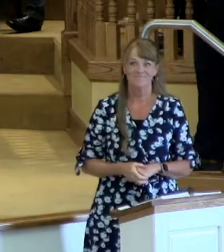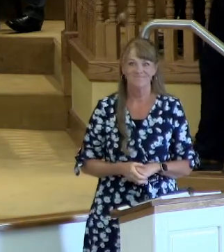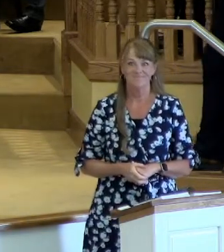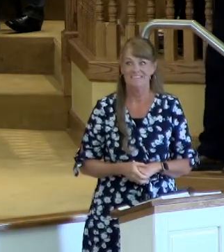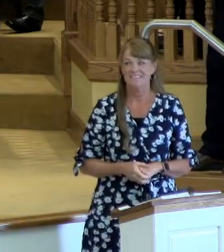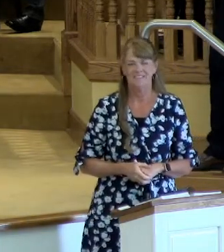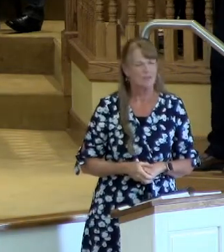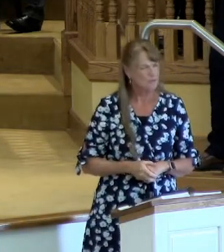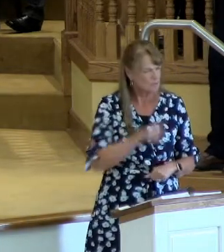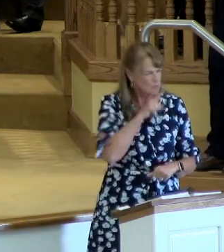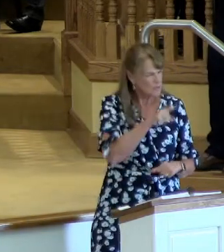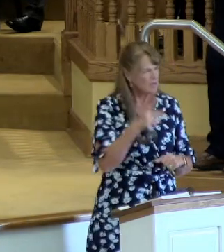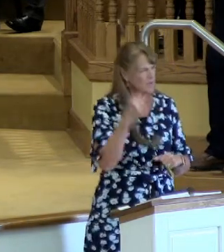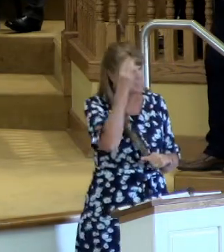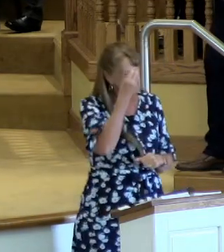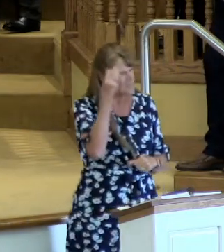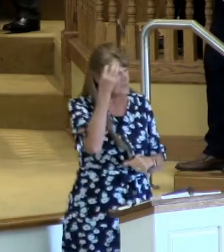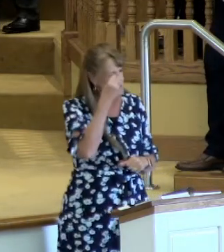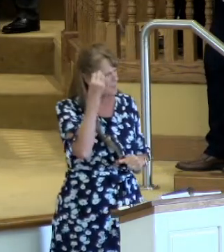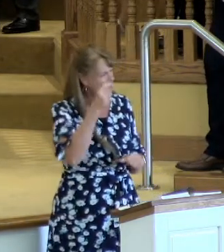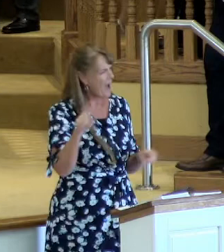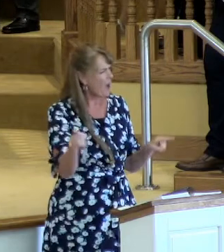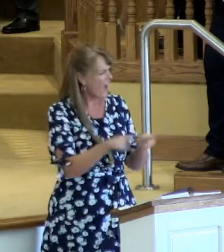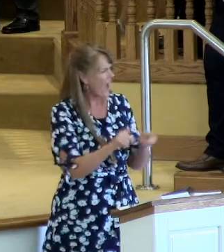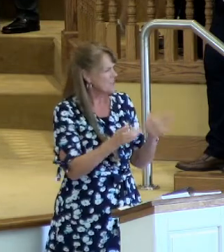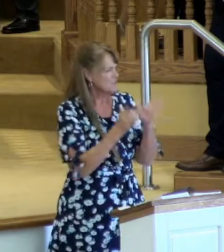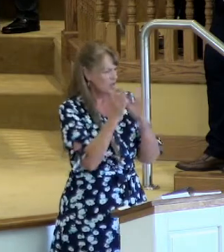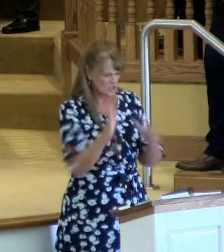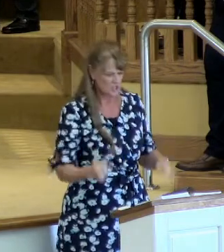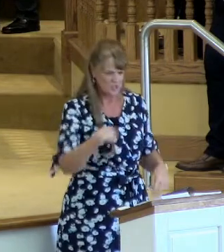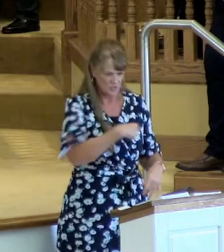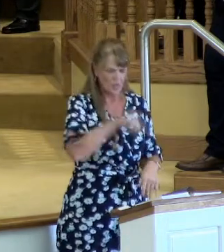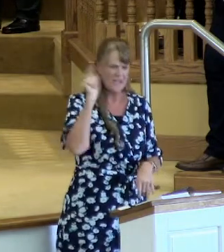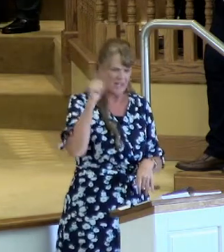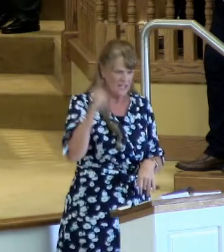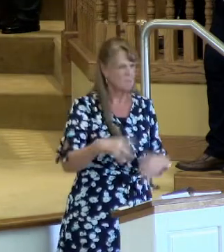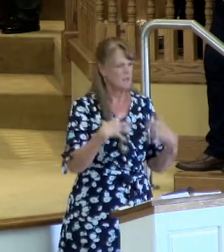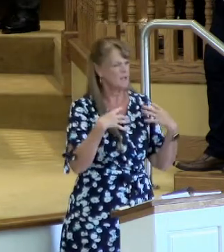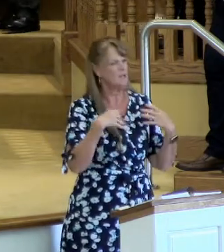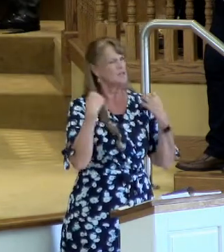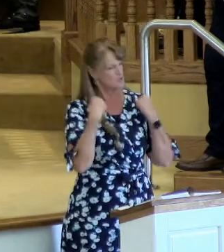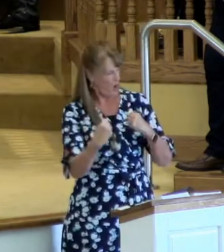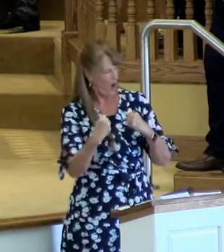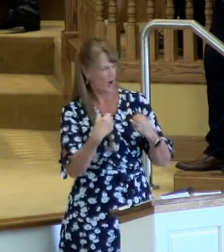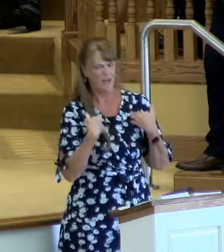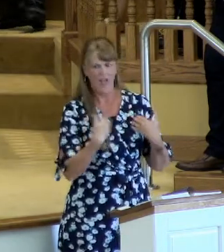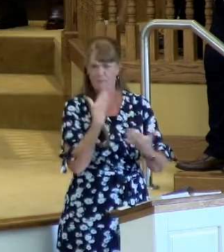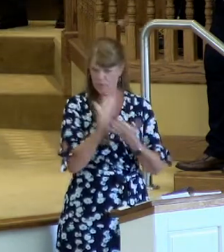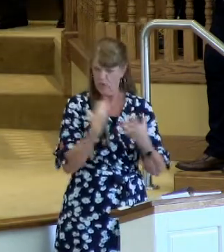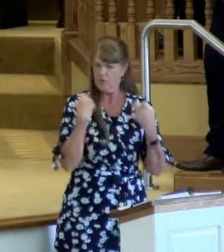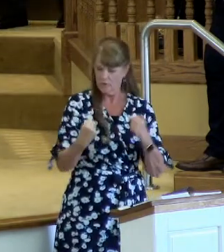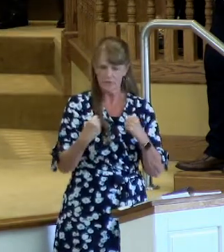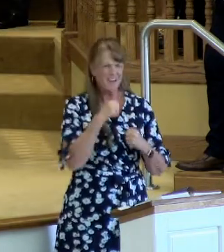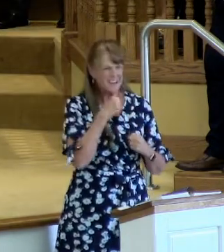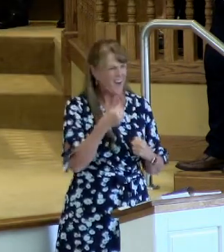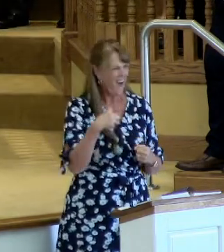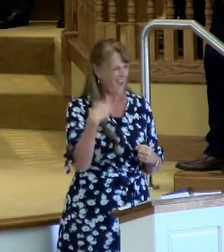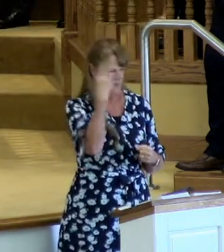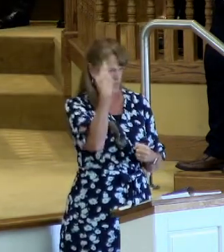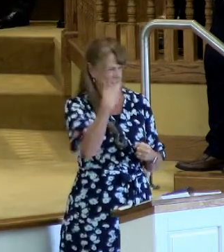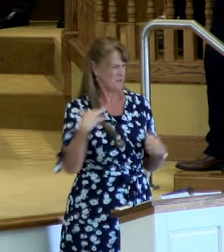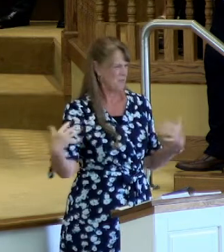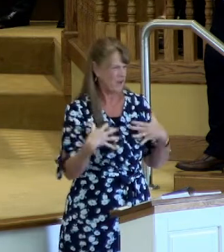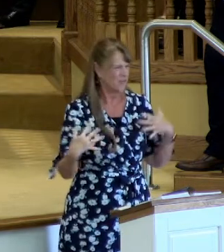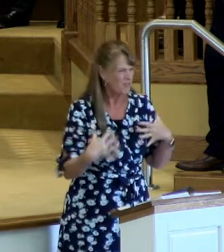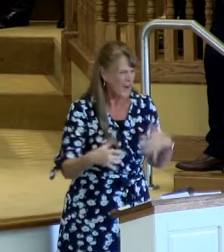dismayed. Let's really think about that. As Christians, we need to be strong. We need to have good courage because we don't have any reason to be afraid. The Lord thy God